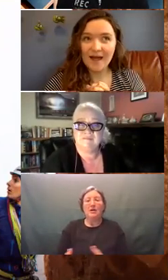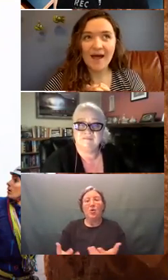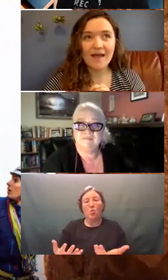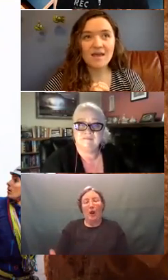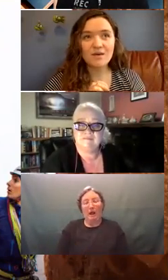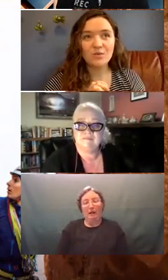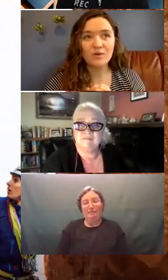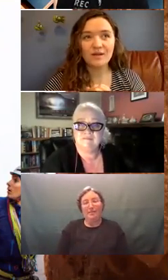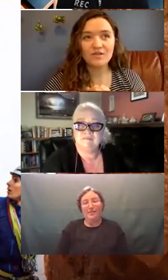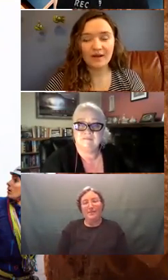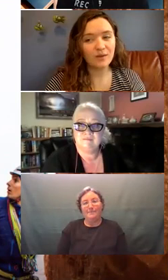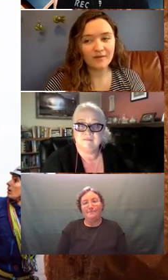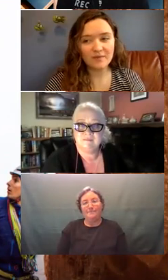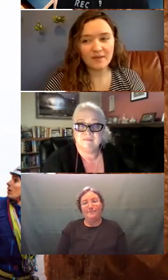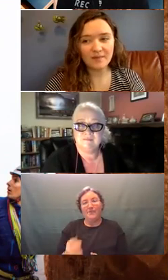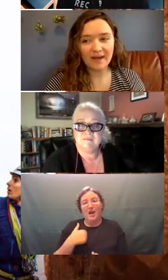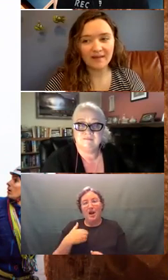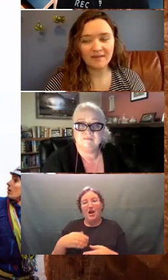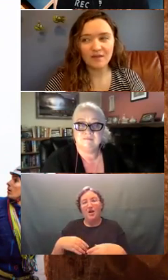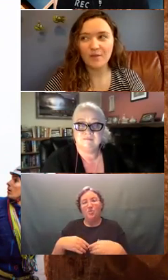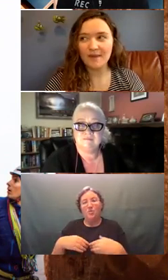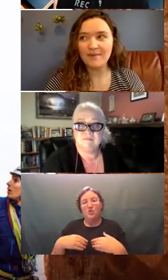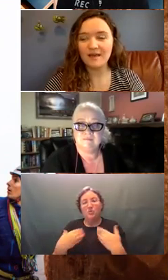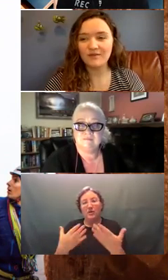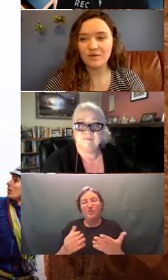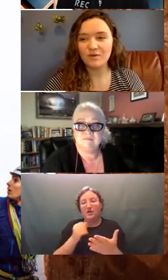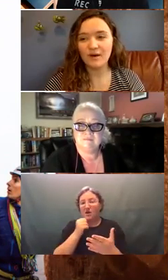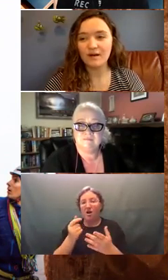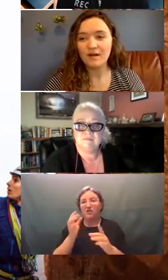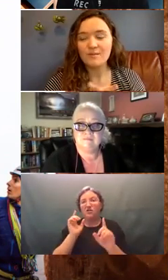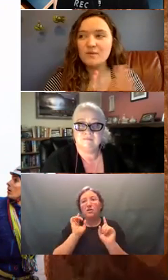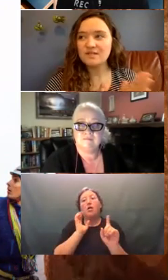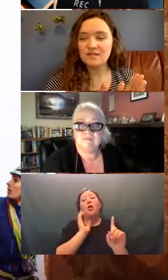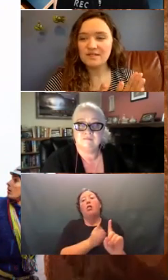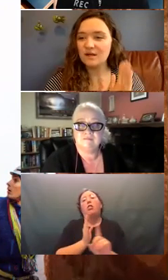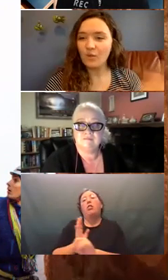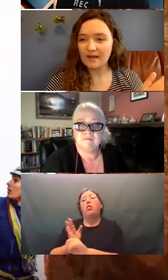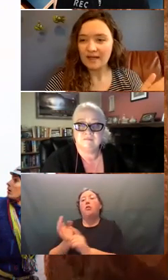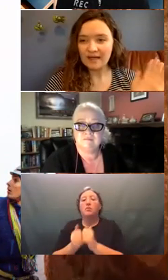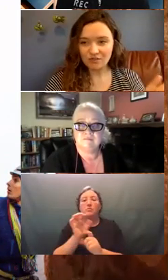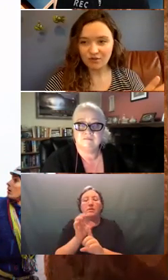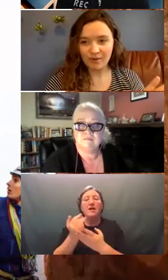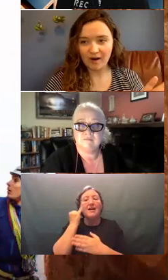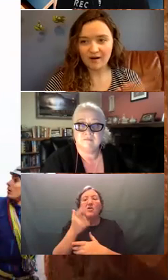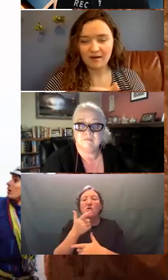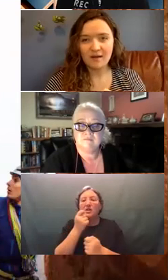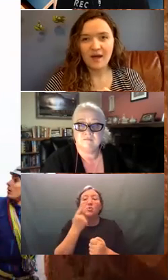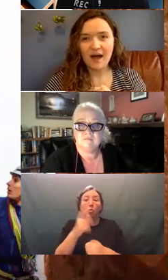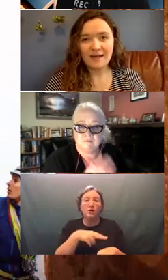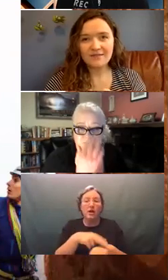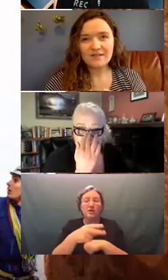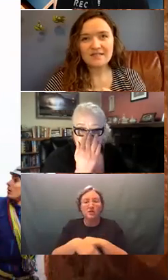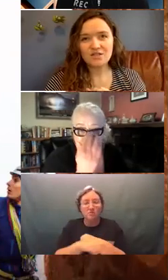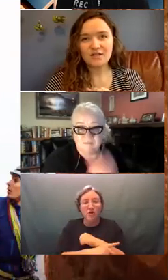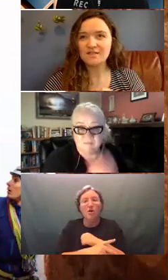Well, I would try to go off the beaten path. Maybe if you are most interested in one national park,